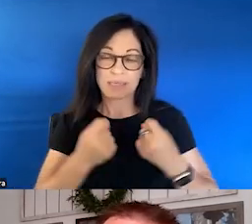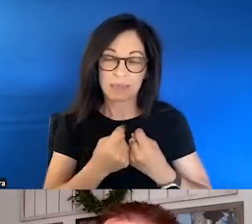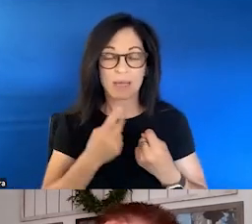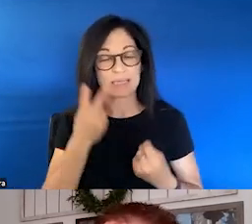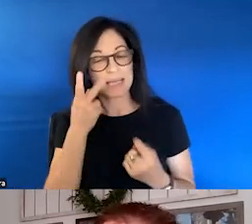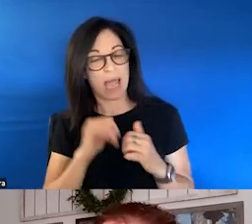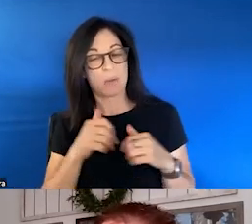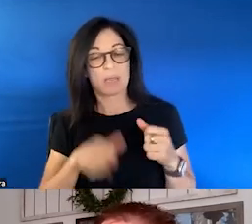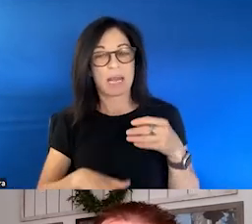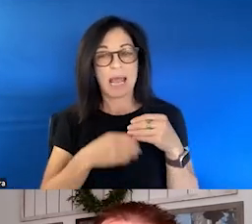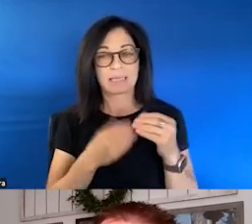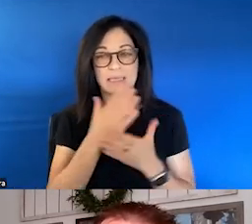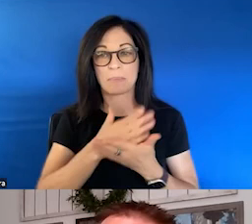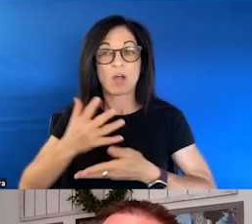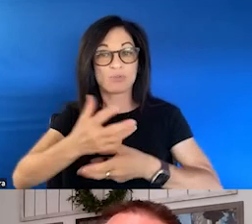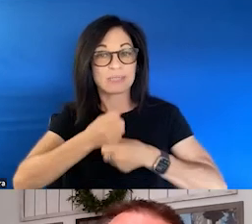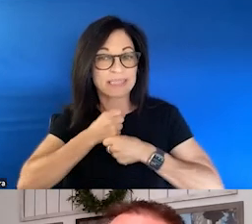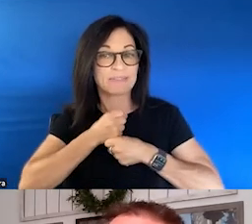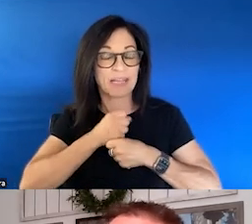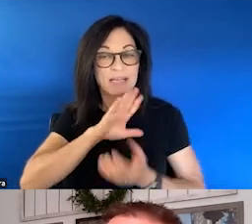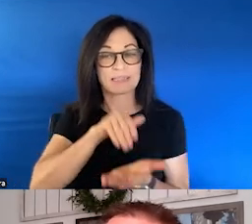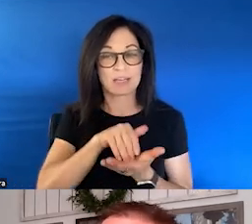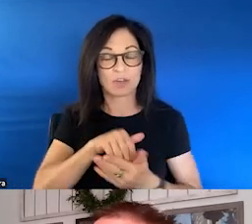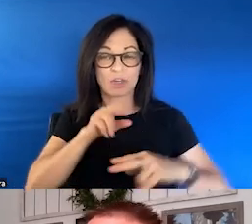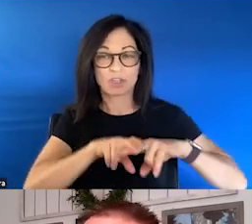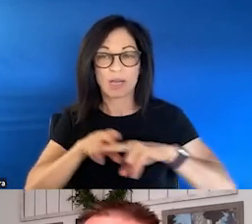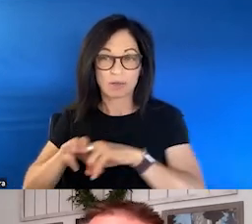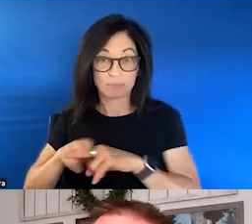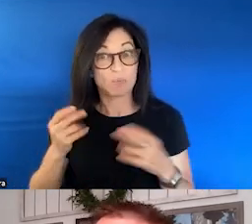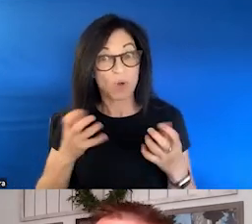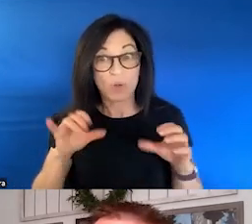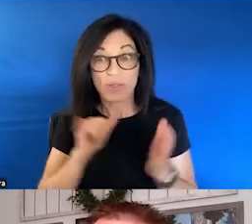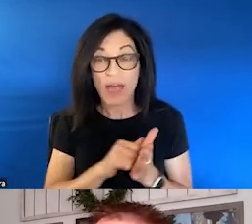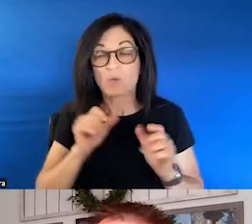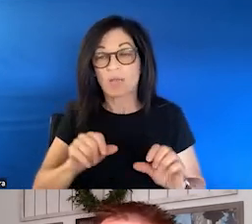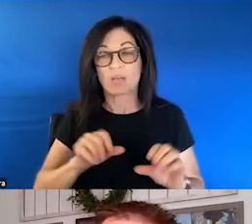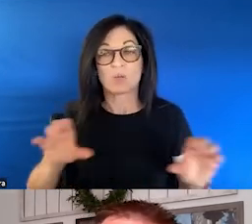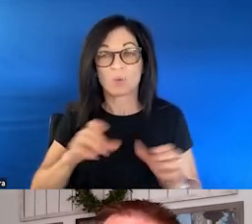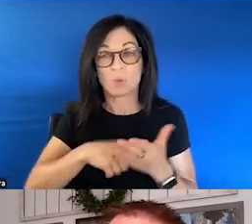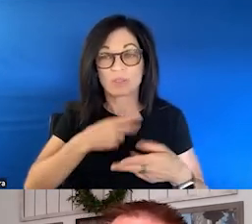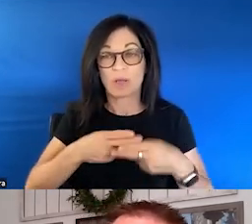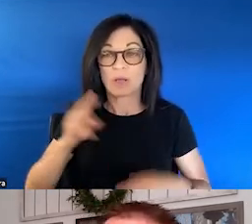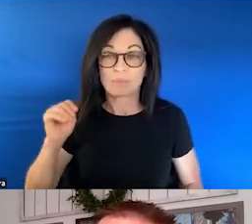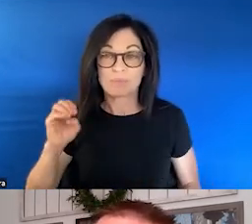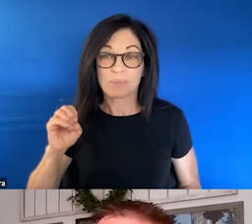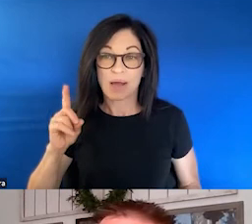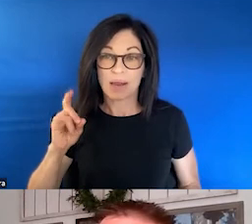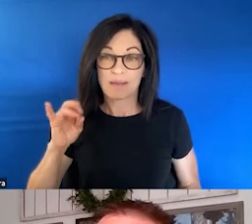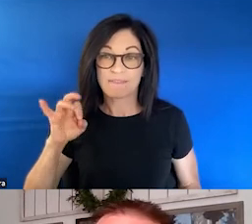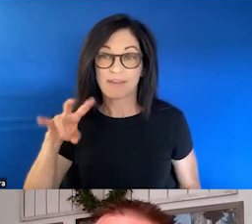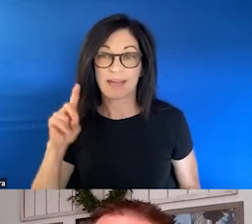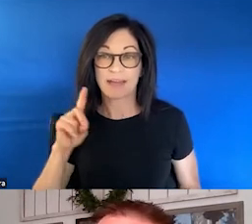add some receiving center chairs. If you want to do that, you can create what's called a modified response on the left-hand column of